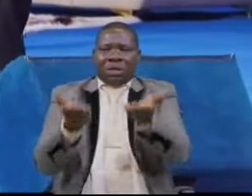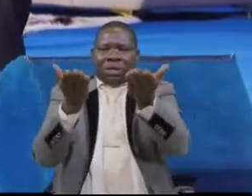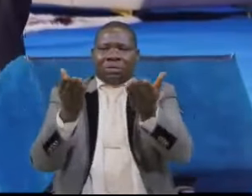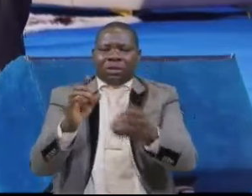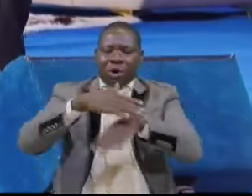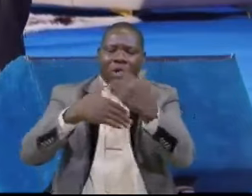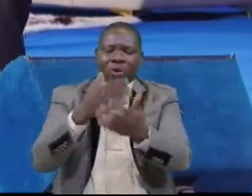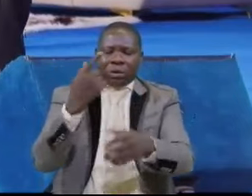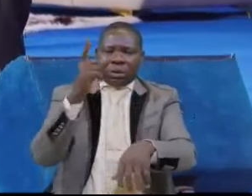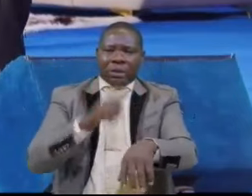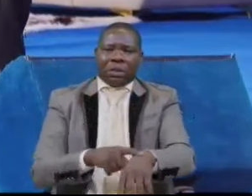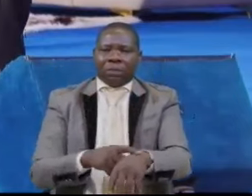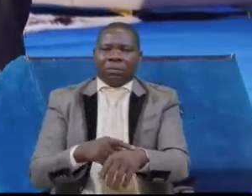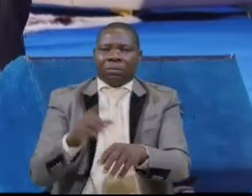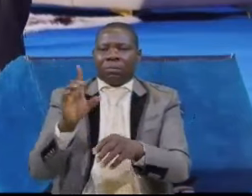Daniel